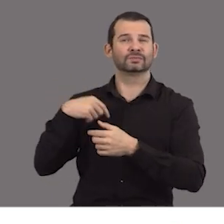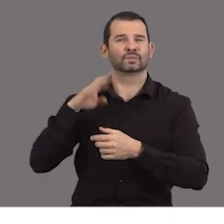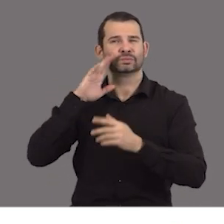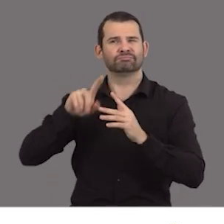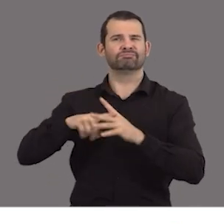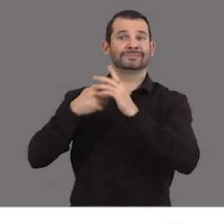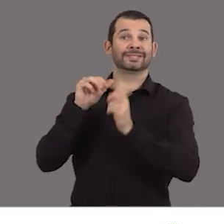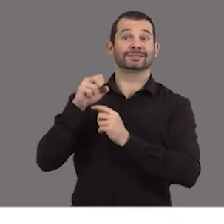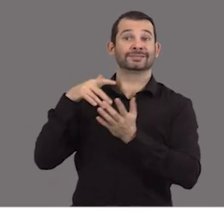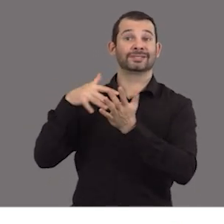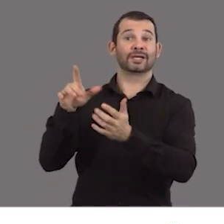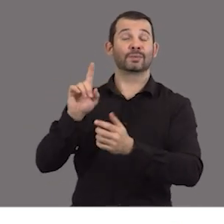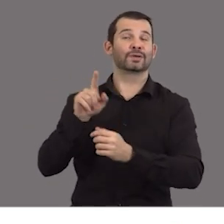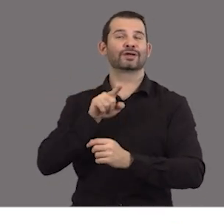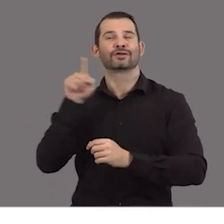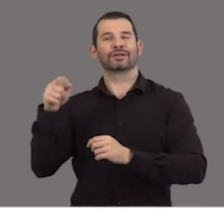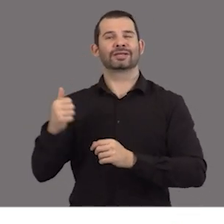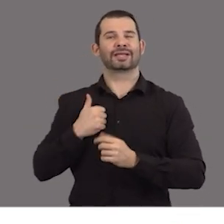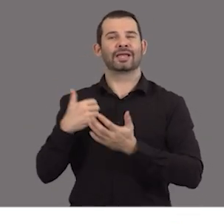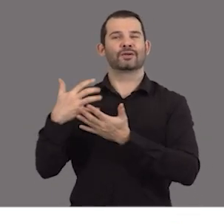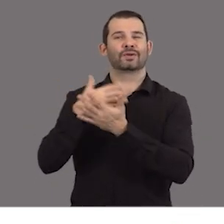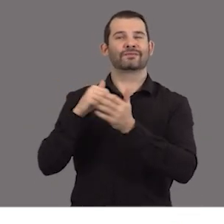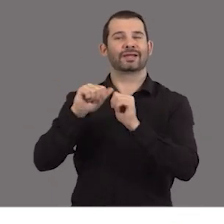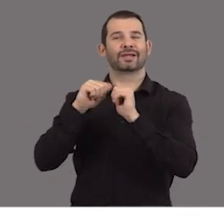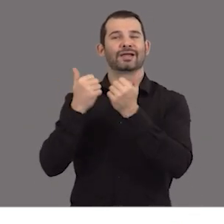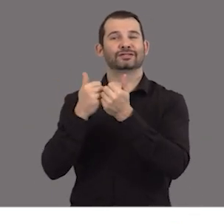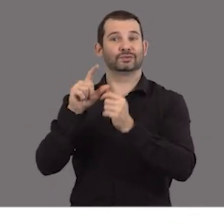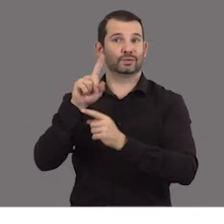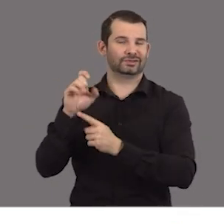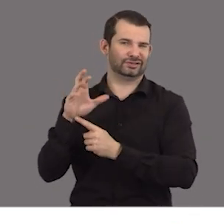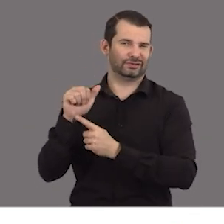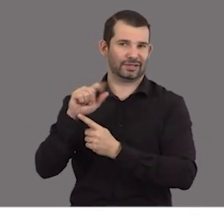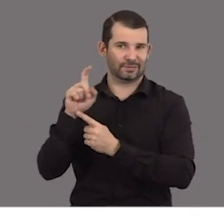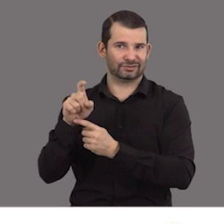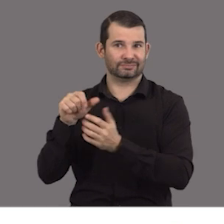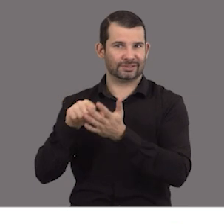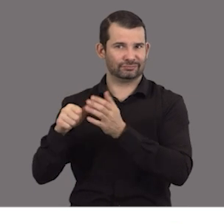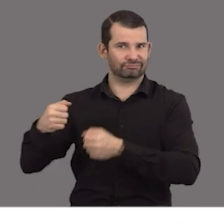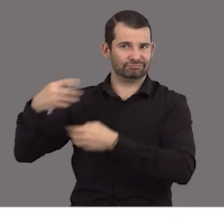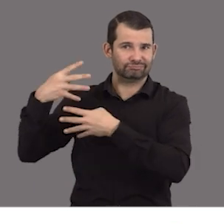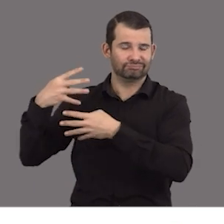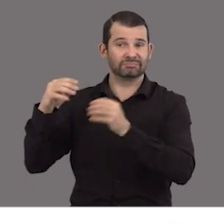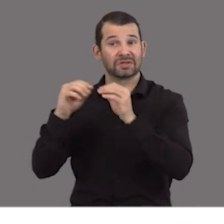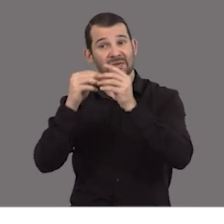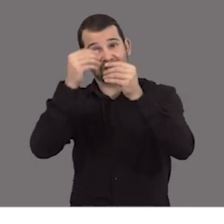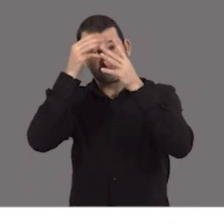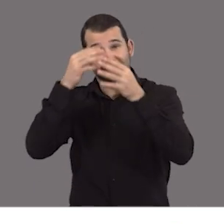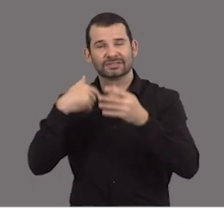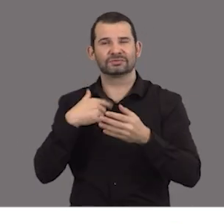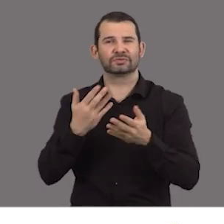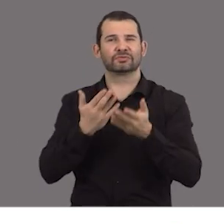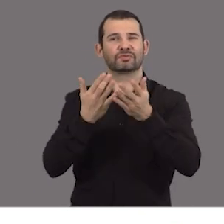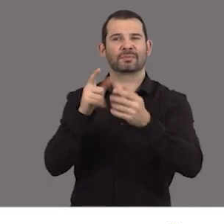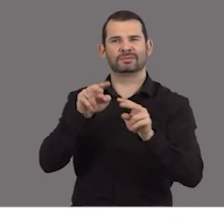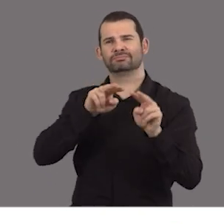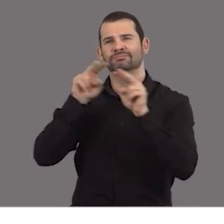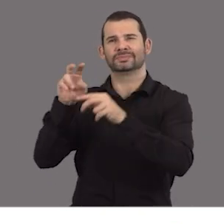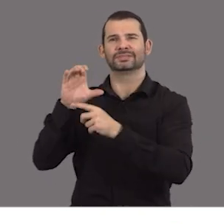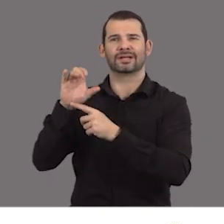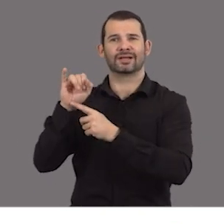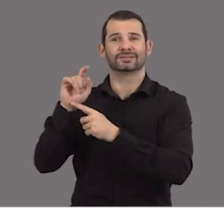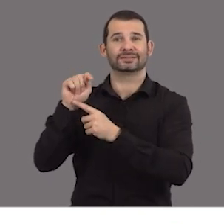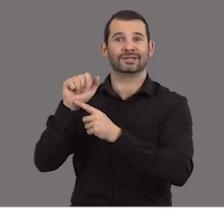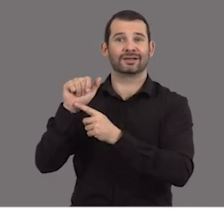we will begin the case study at the Canada Revenue Agency questions page. For more information, we recommend you visit